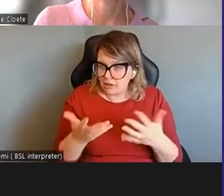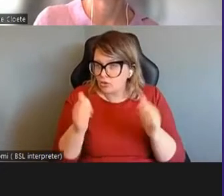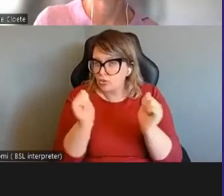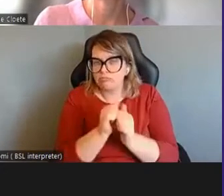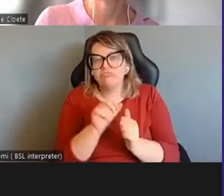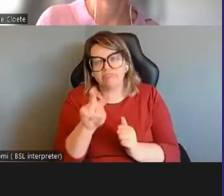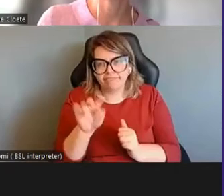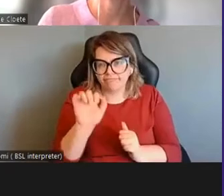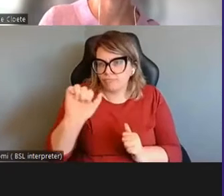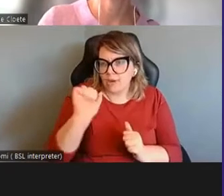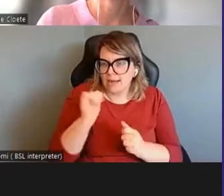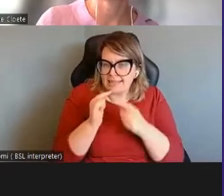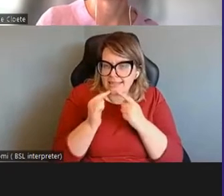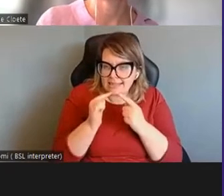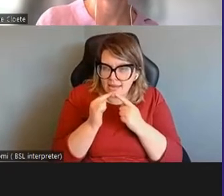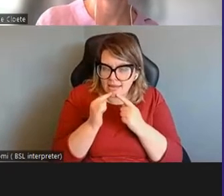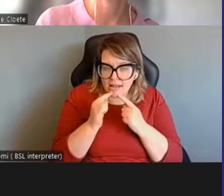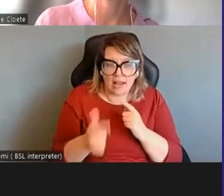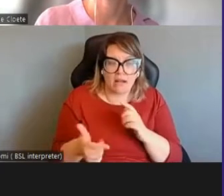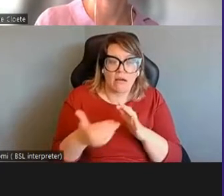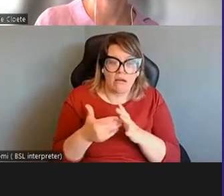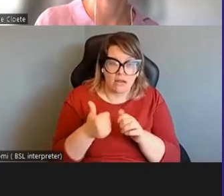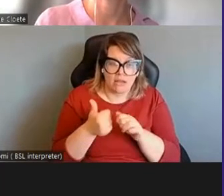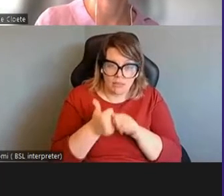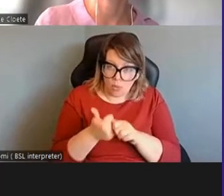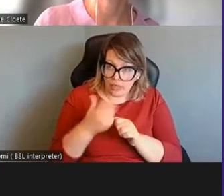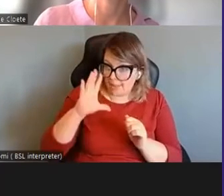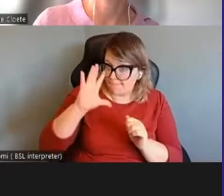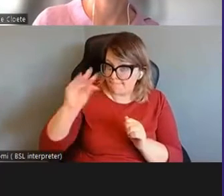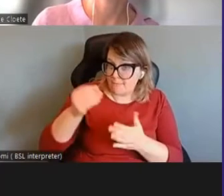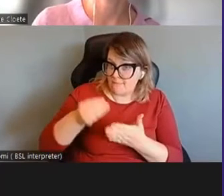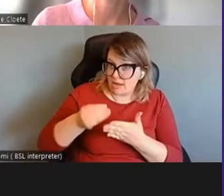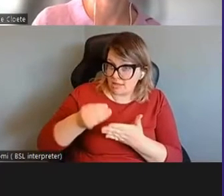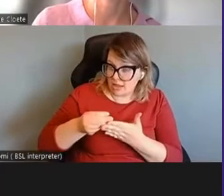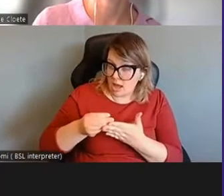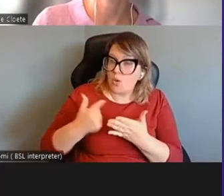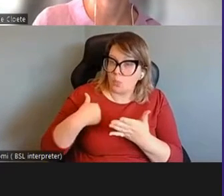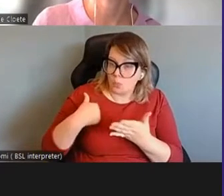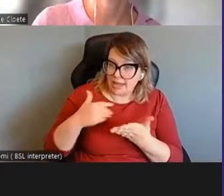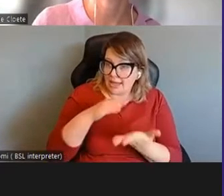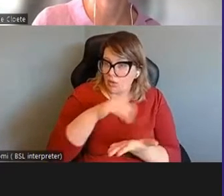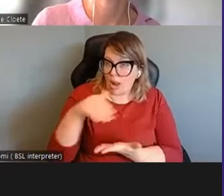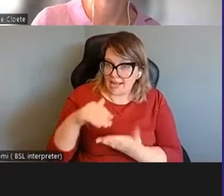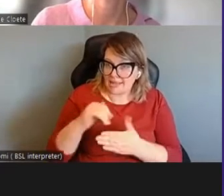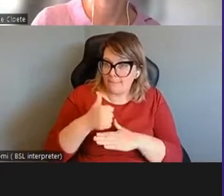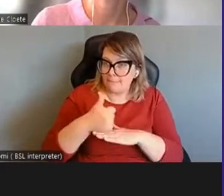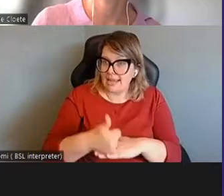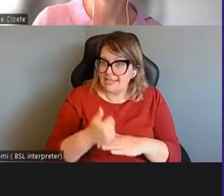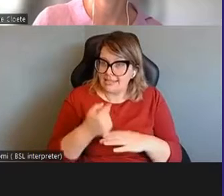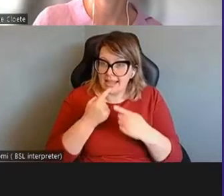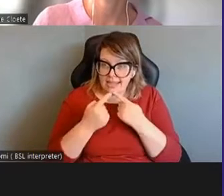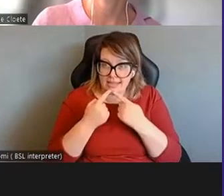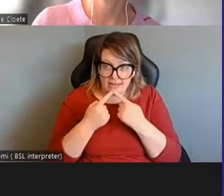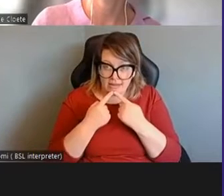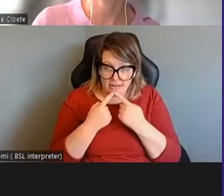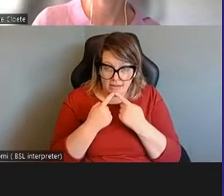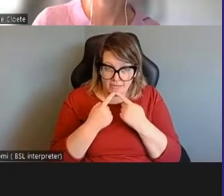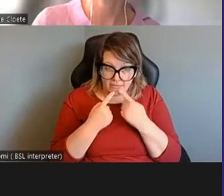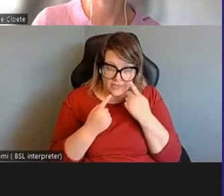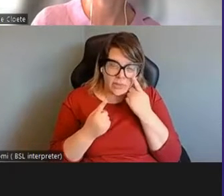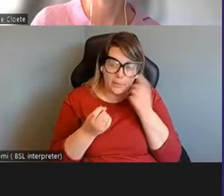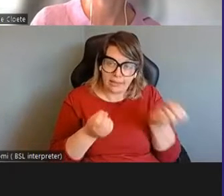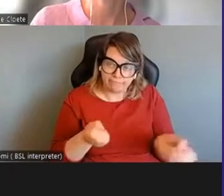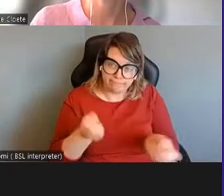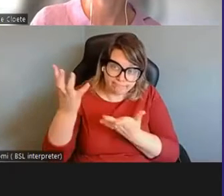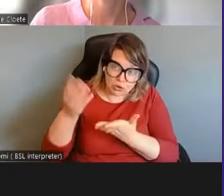Renan's support, of course, notified the funder that they have collected baseline data. And they shared it with the funder